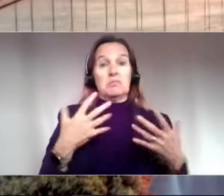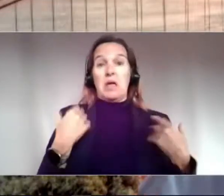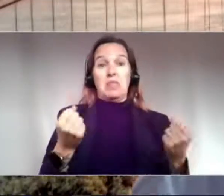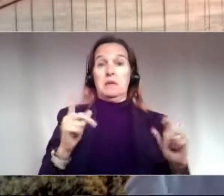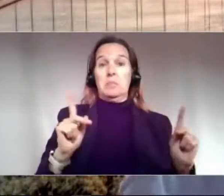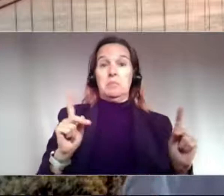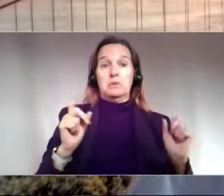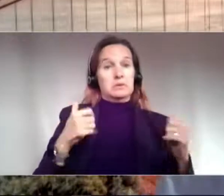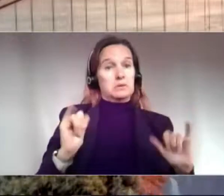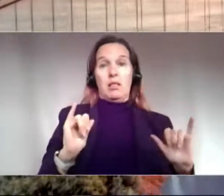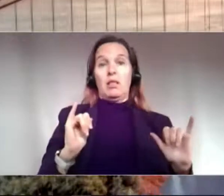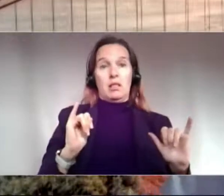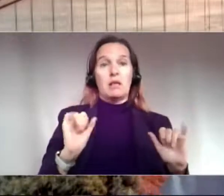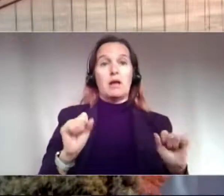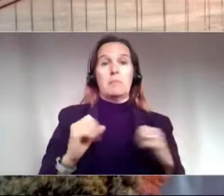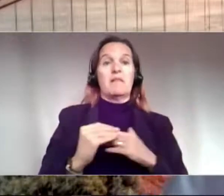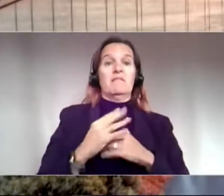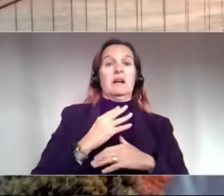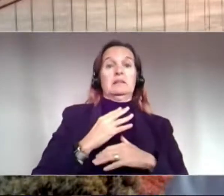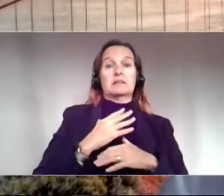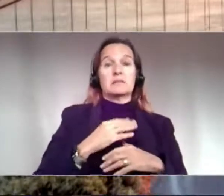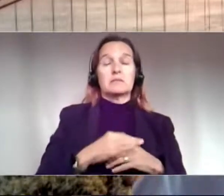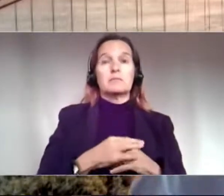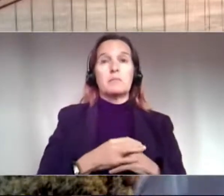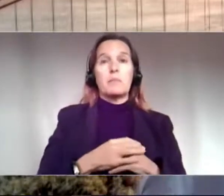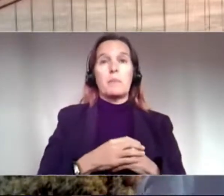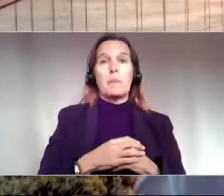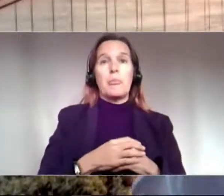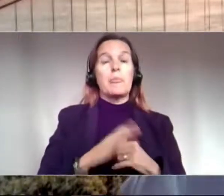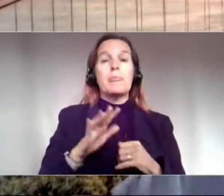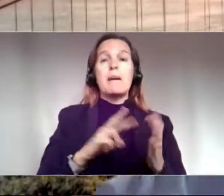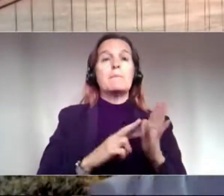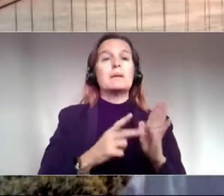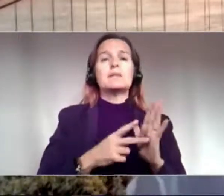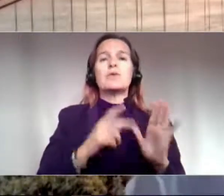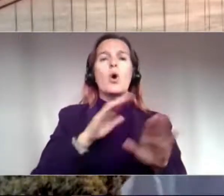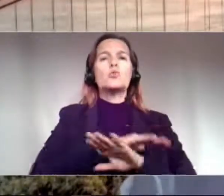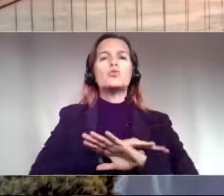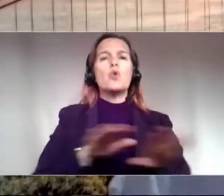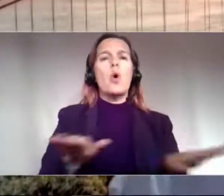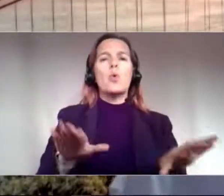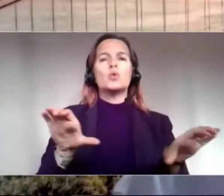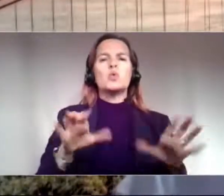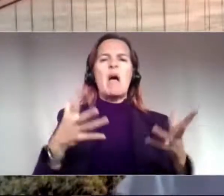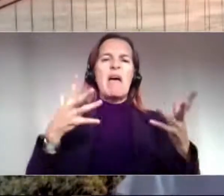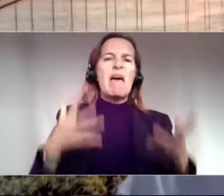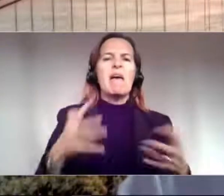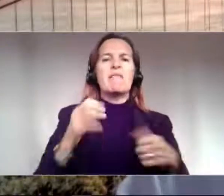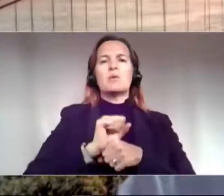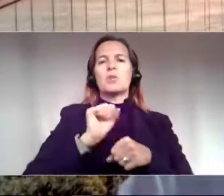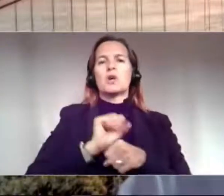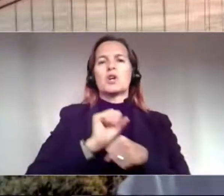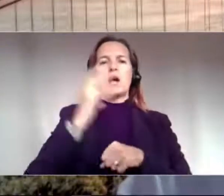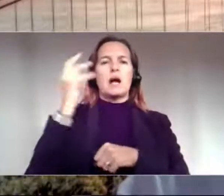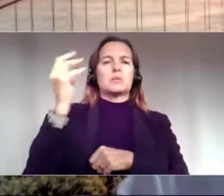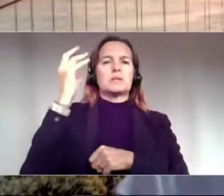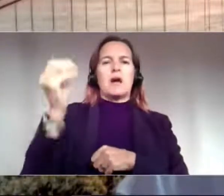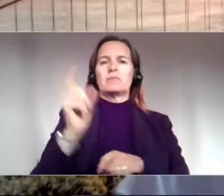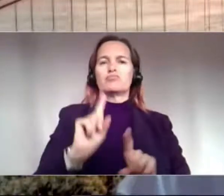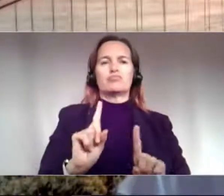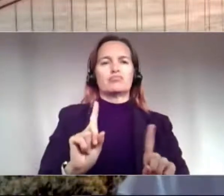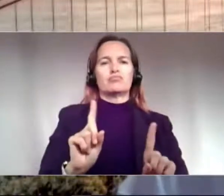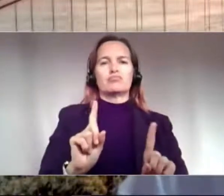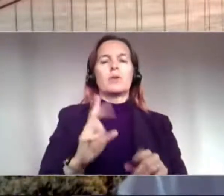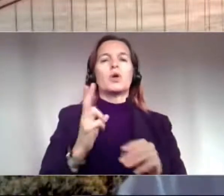when air quality conditions are unhealthy, everyone should limit prolonged or heavy exertion activities outdoors. Cloth